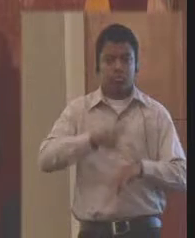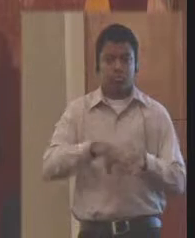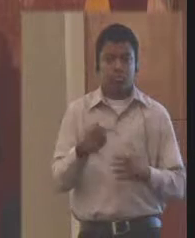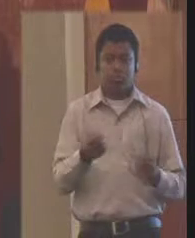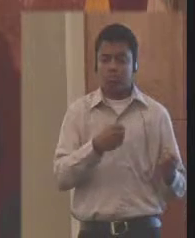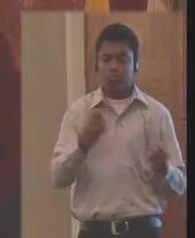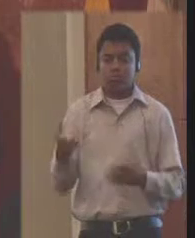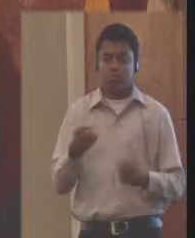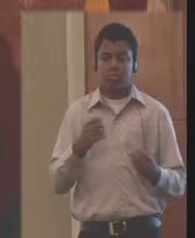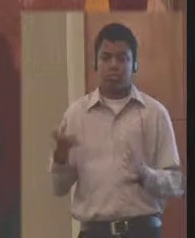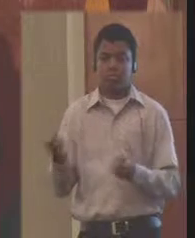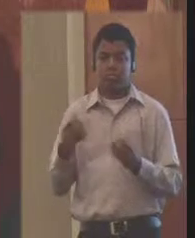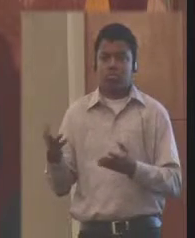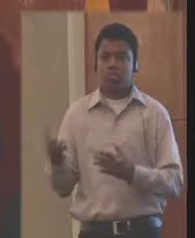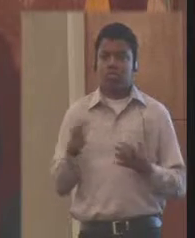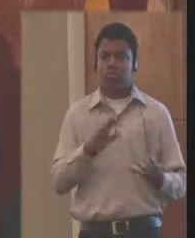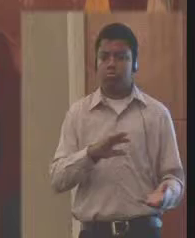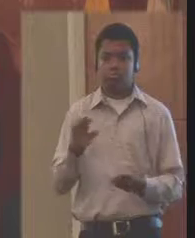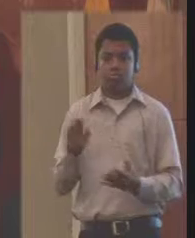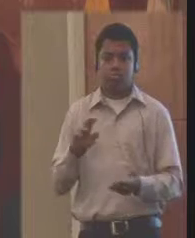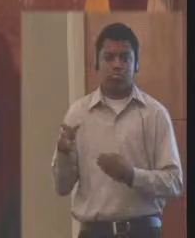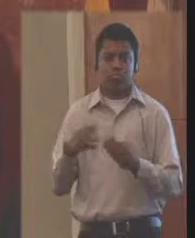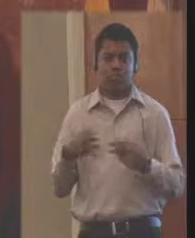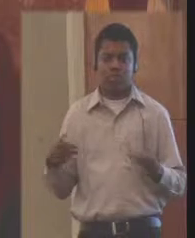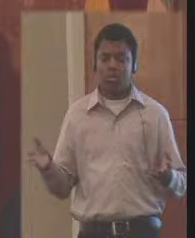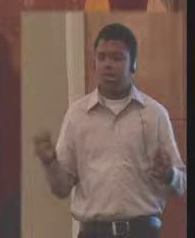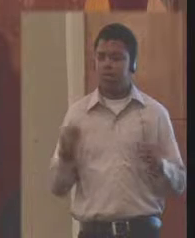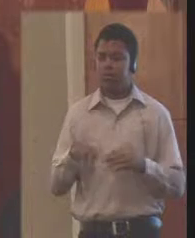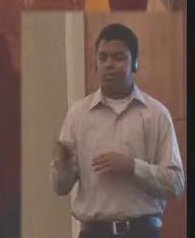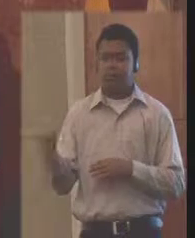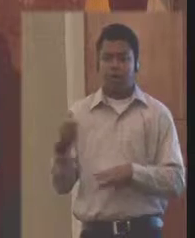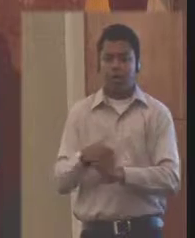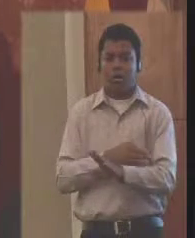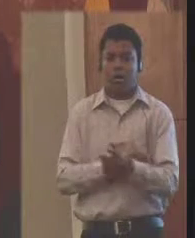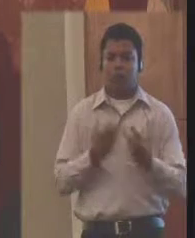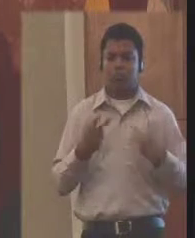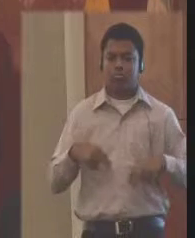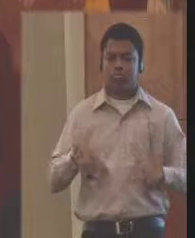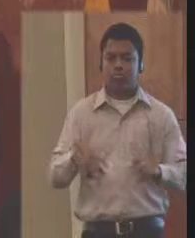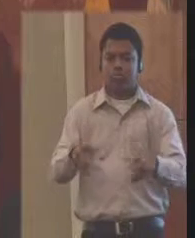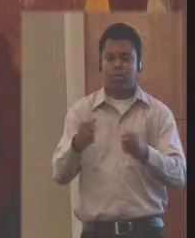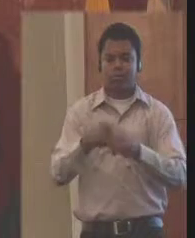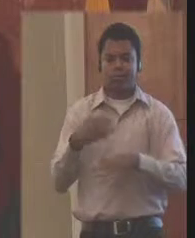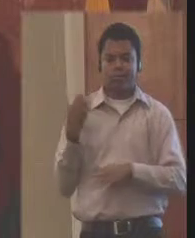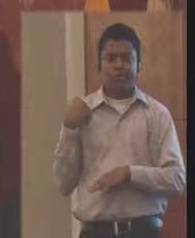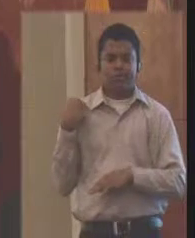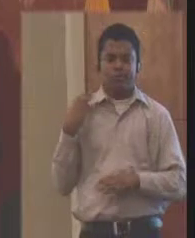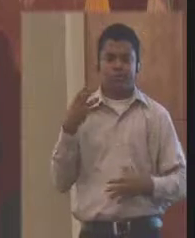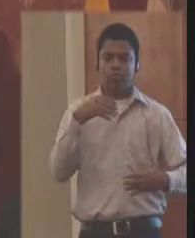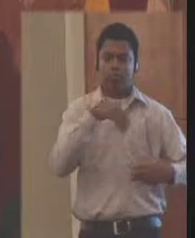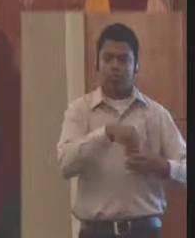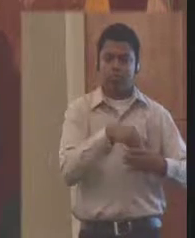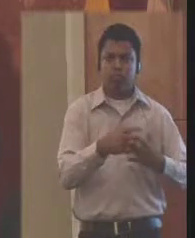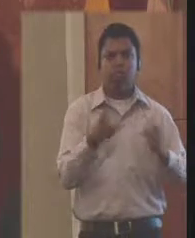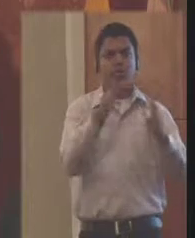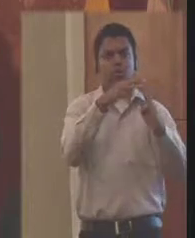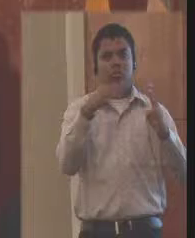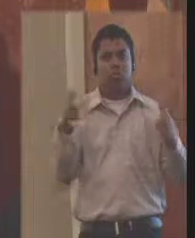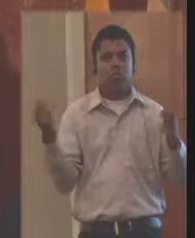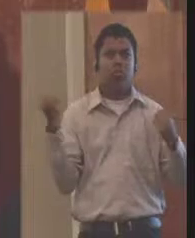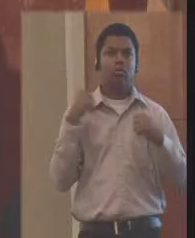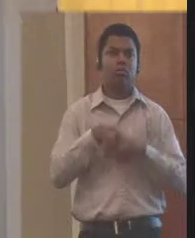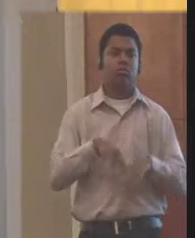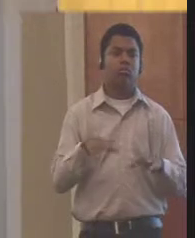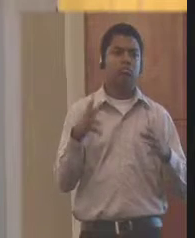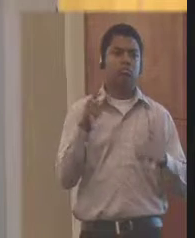to maintain critical services if there's a disruption to international supply chains, energy, and sea transport, for